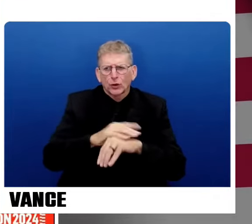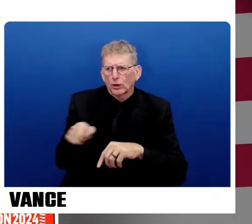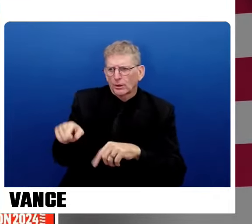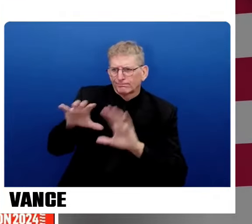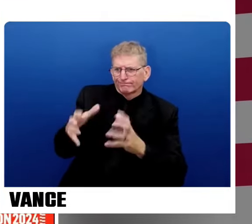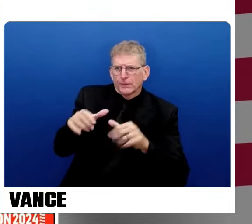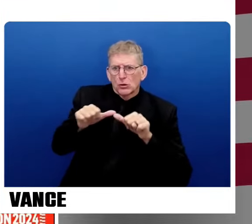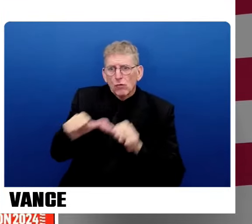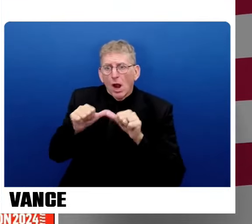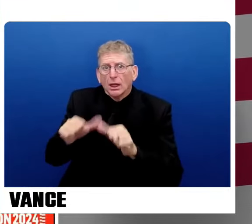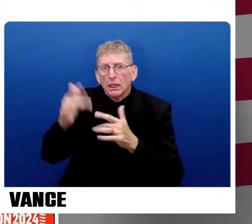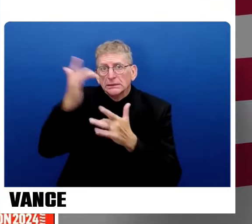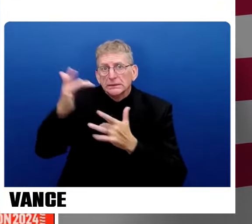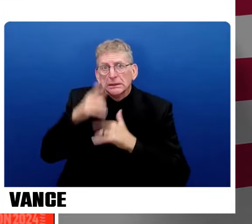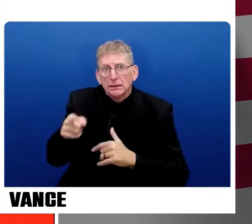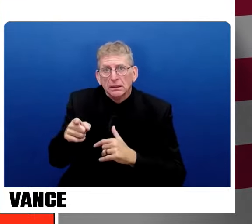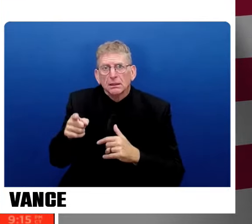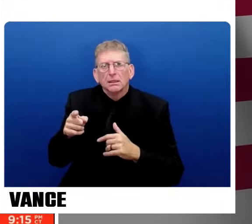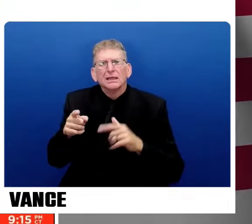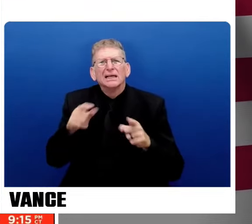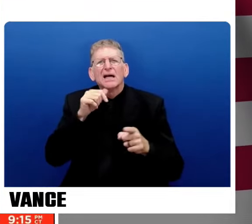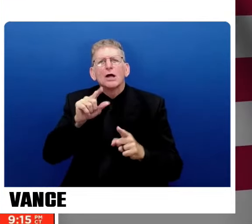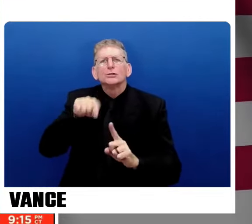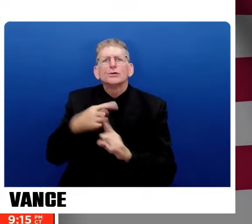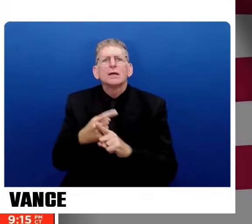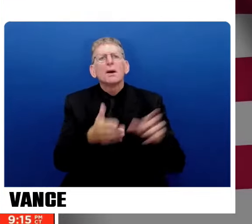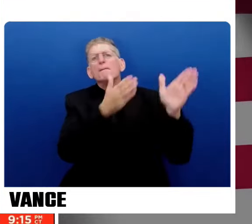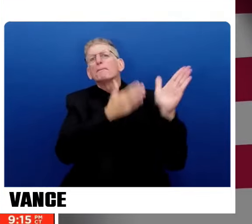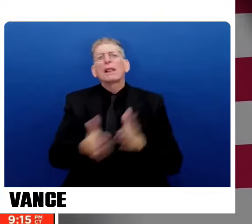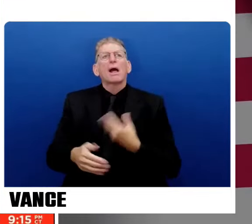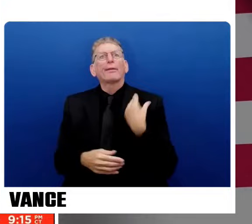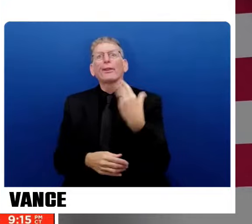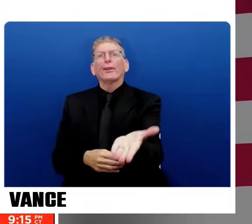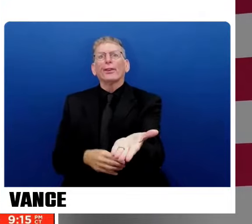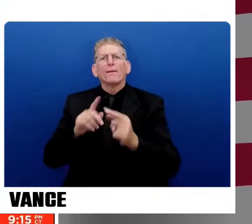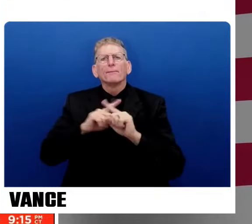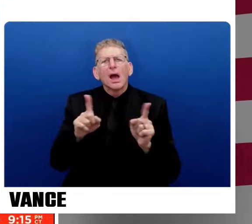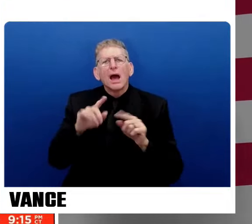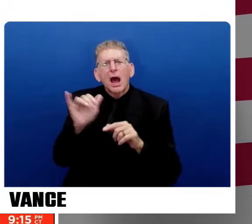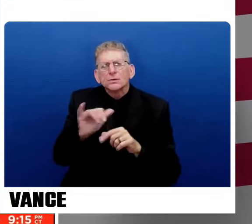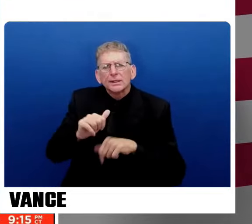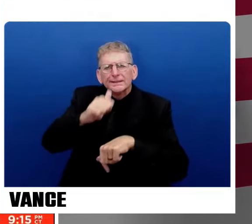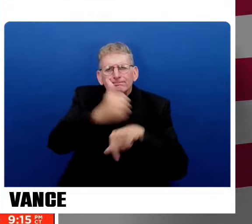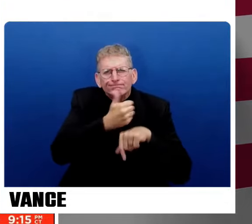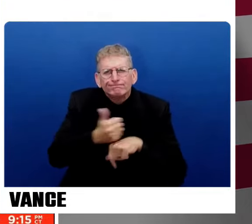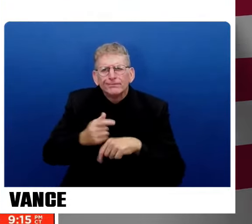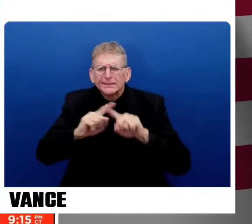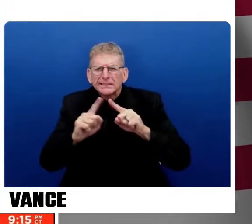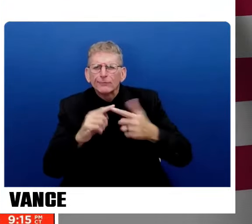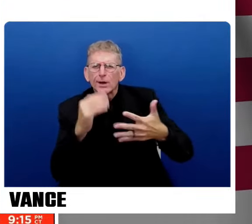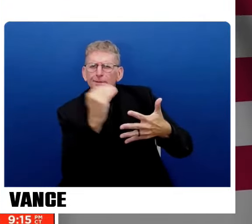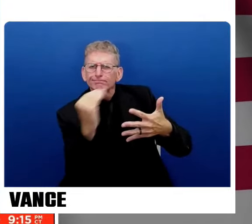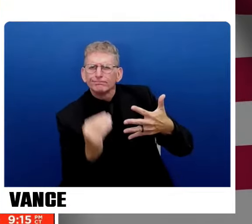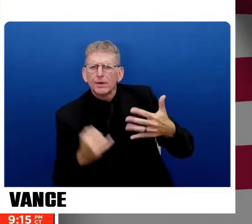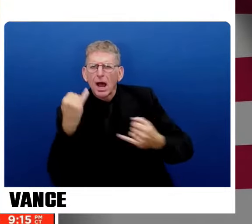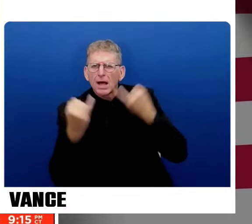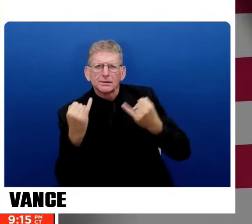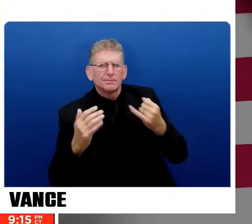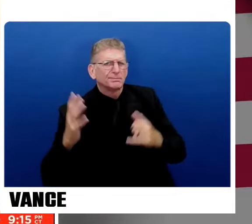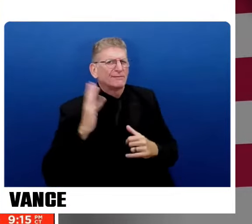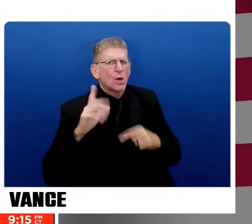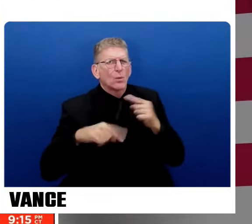He actually implemented some of these regulations when he was president of the United States. And I think you can make a really good argument that it salvaged